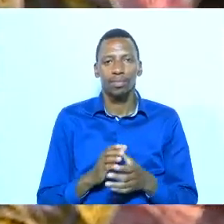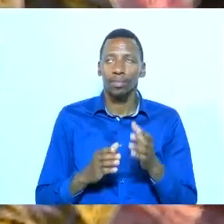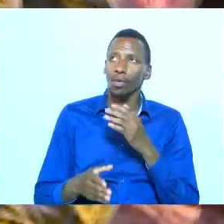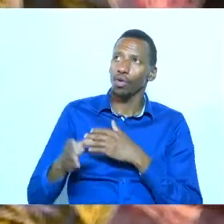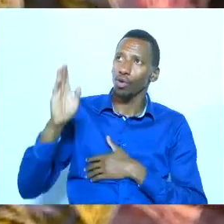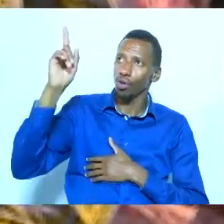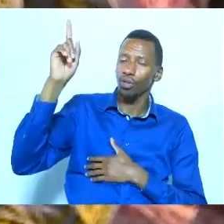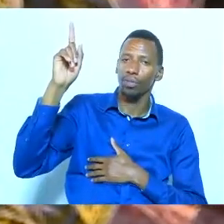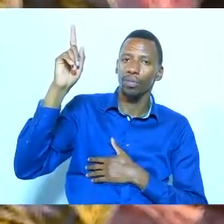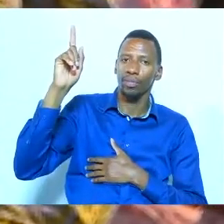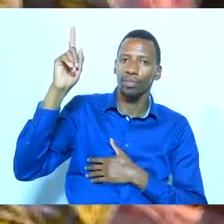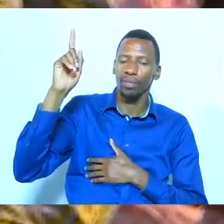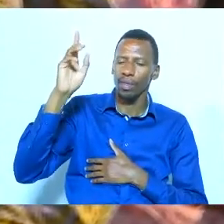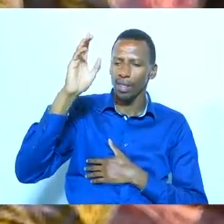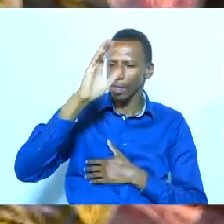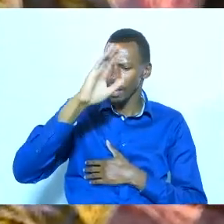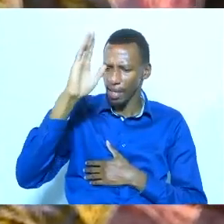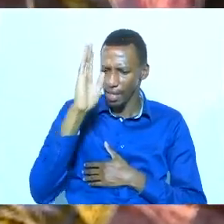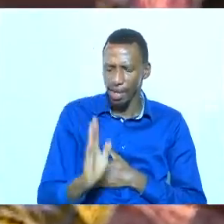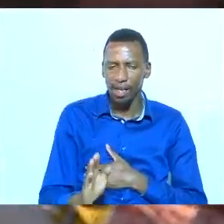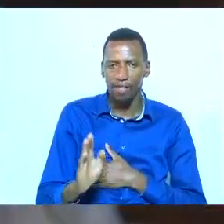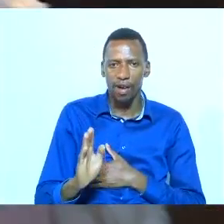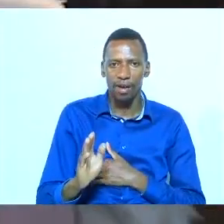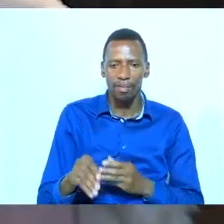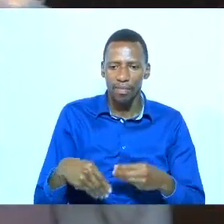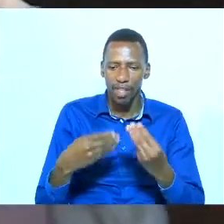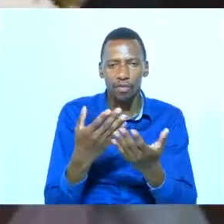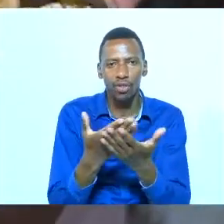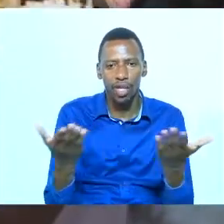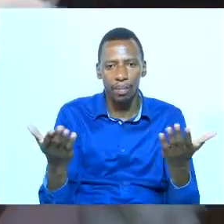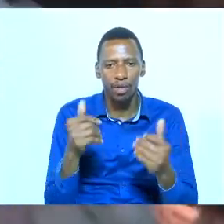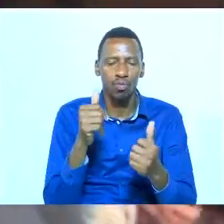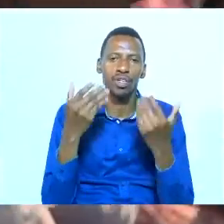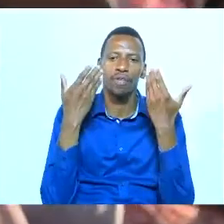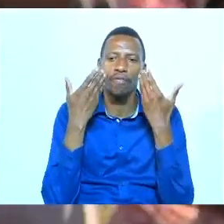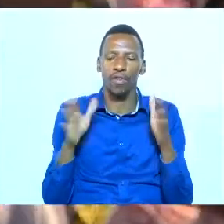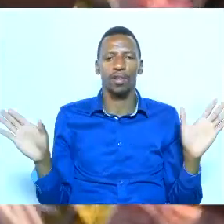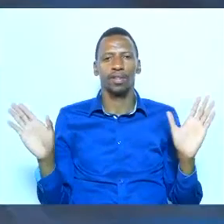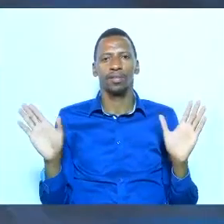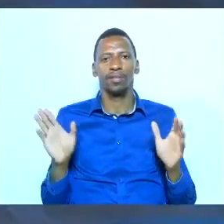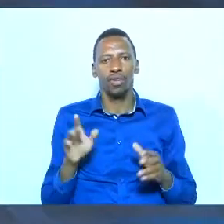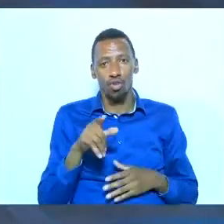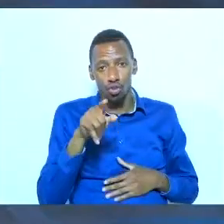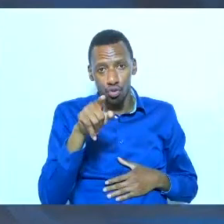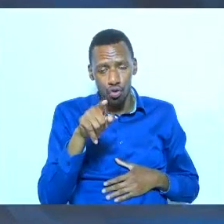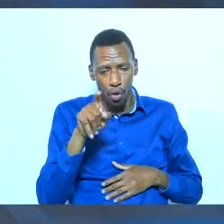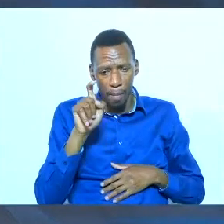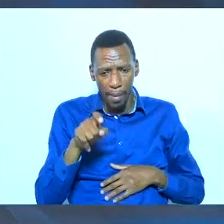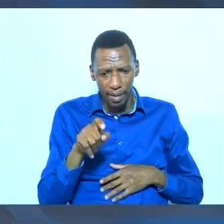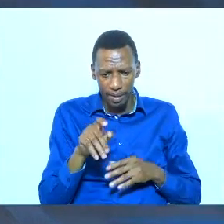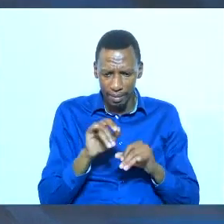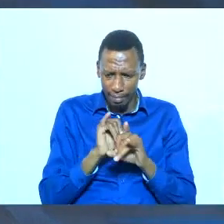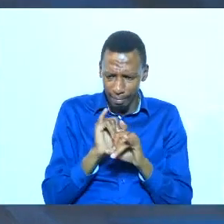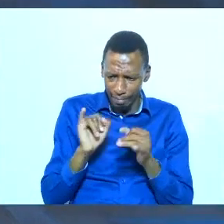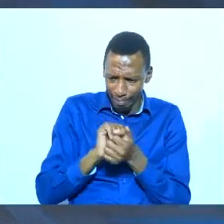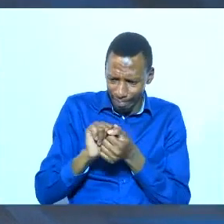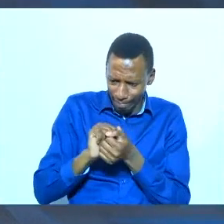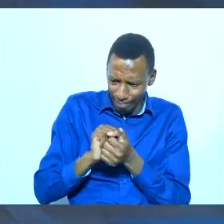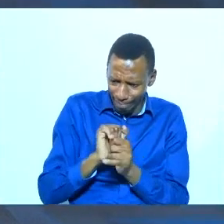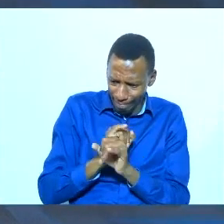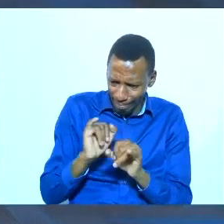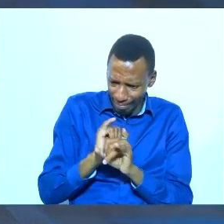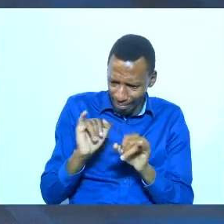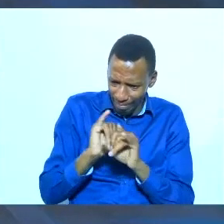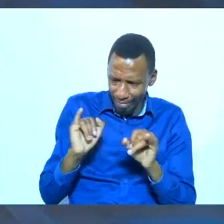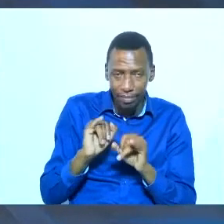God will never give you a finished good. You have to wash her as